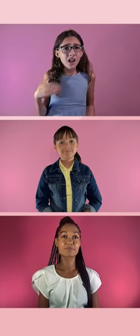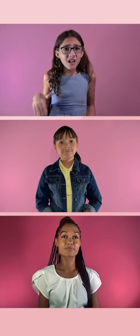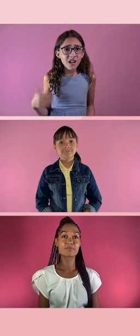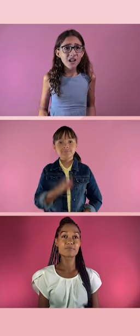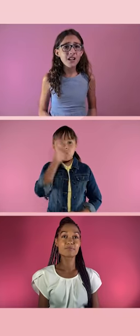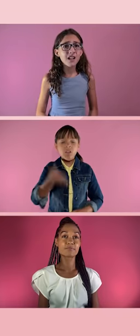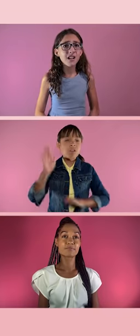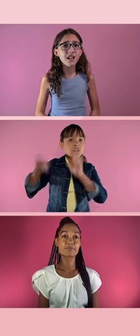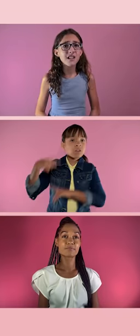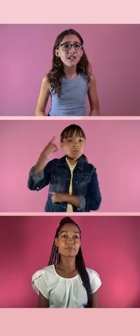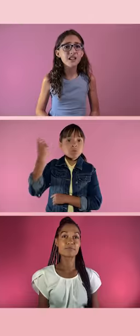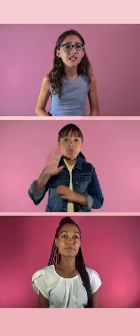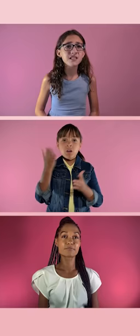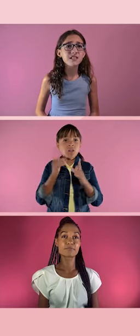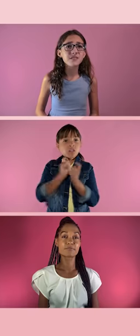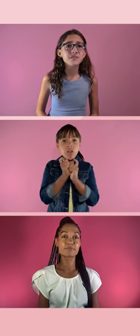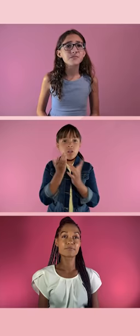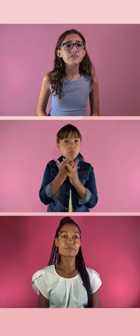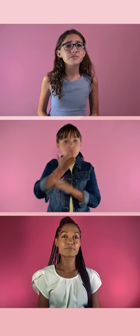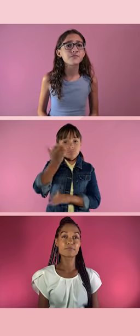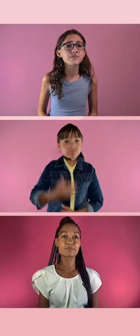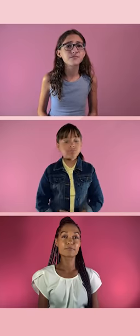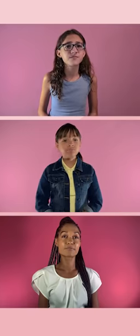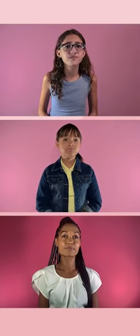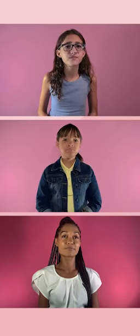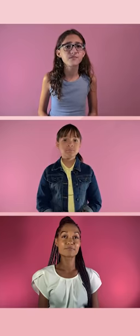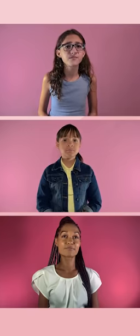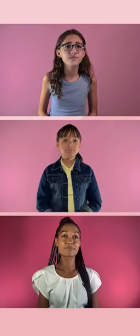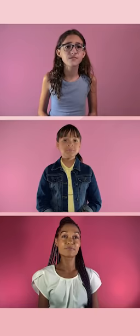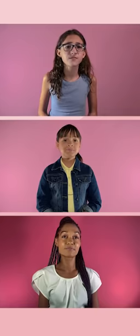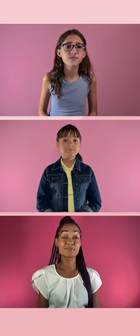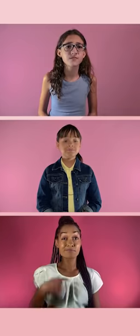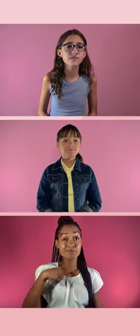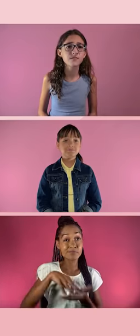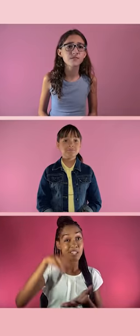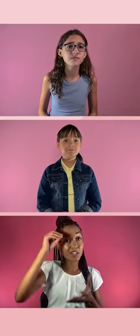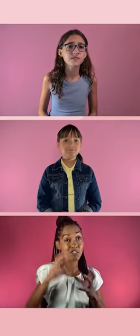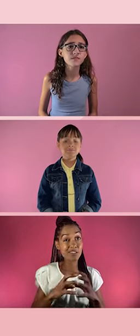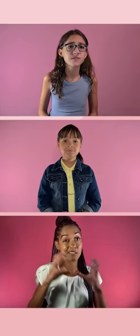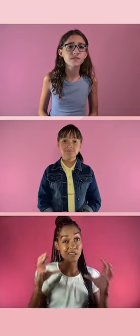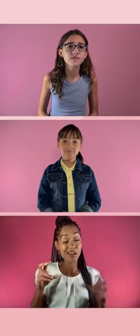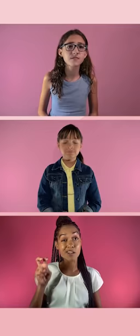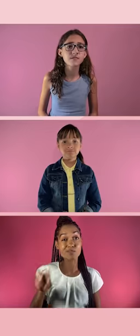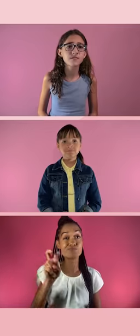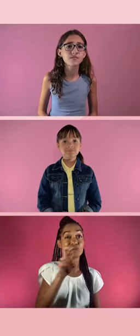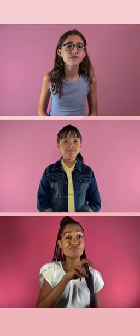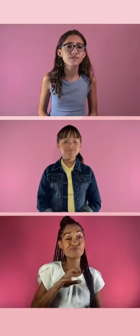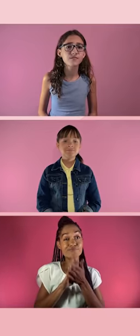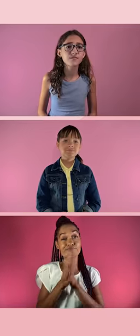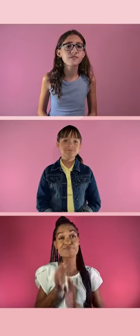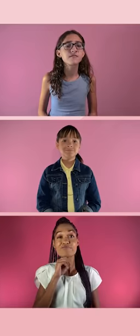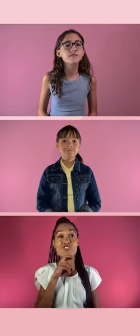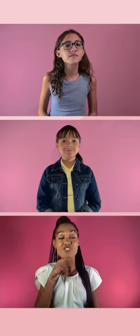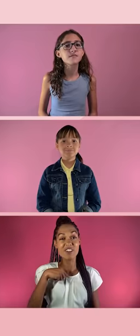restaurant. And you never lost sight of your dream, even with all the changes you went through. You know, I learned a lot hopping around the bayou